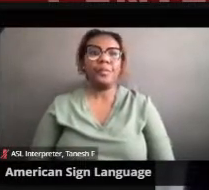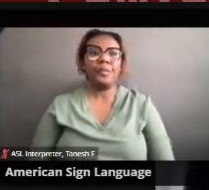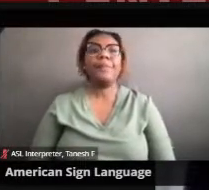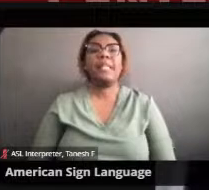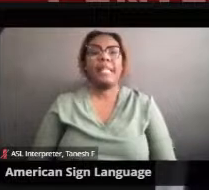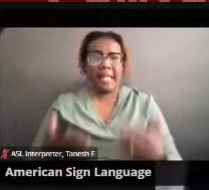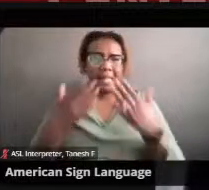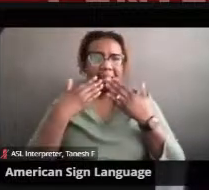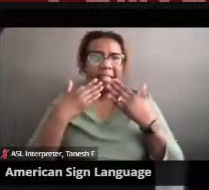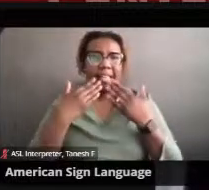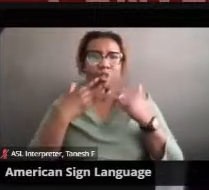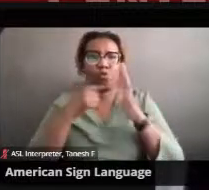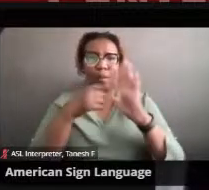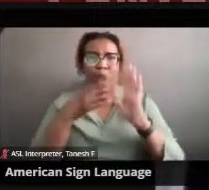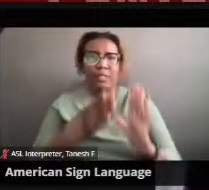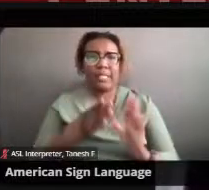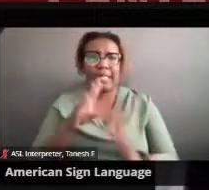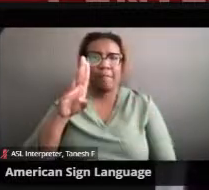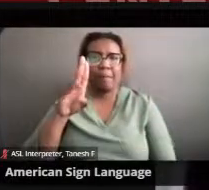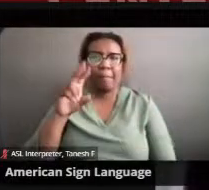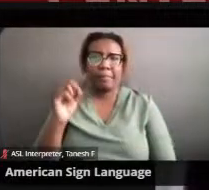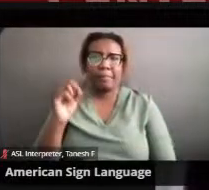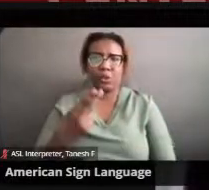Thank you, Representative Bush.